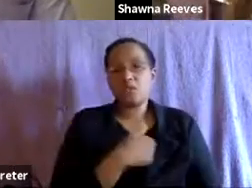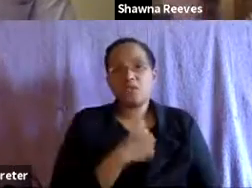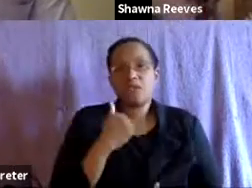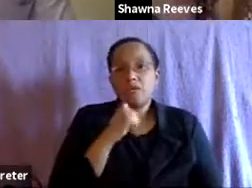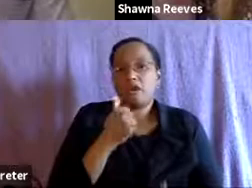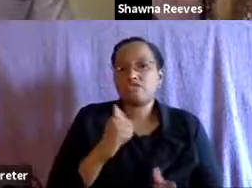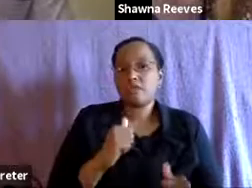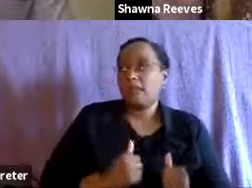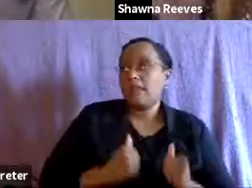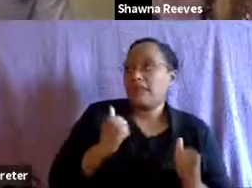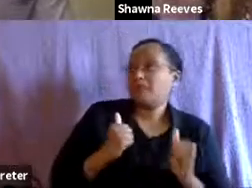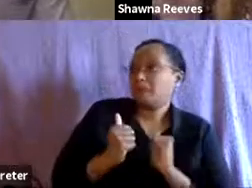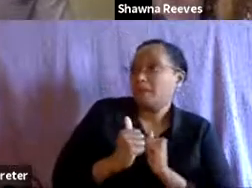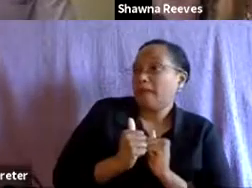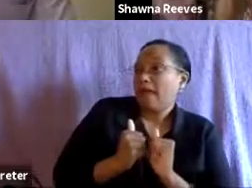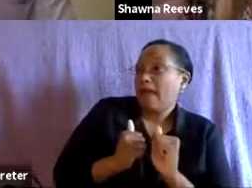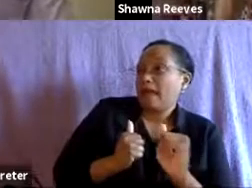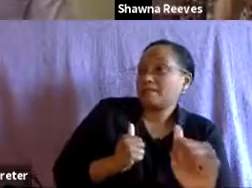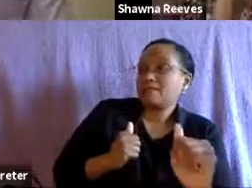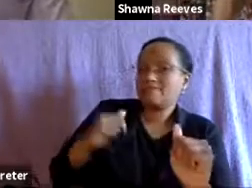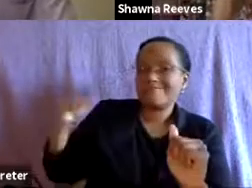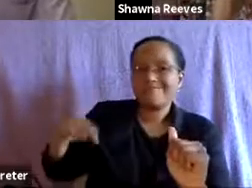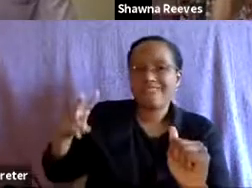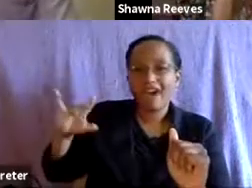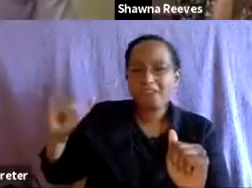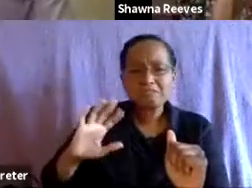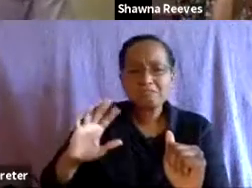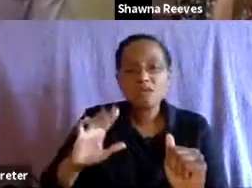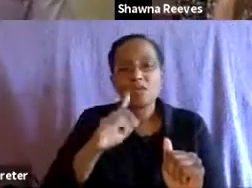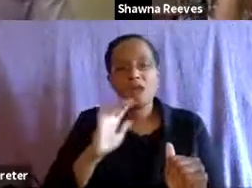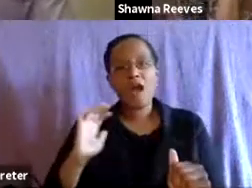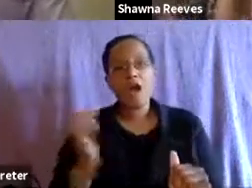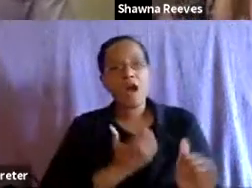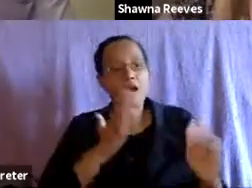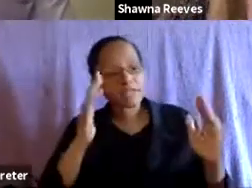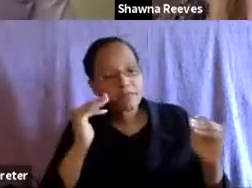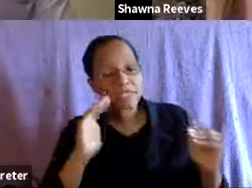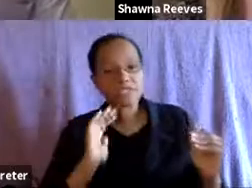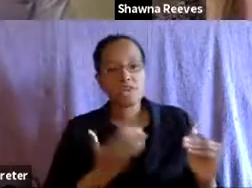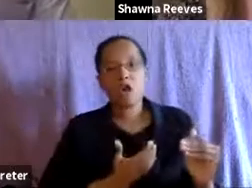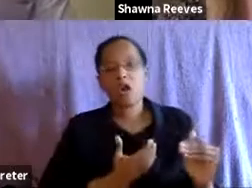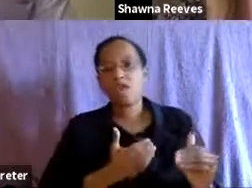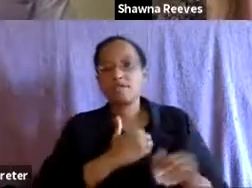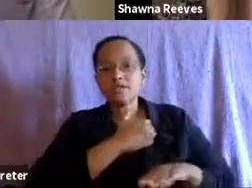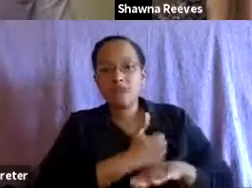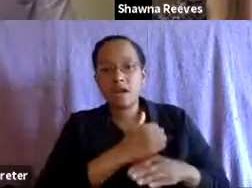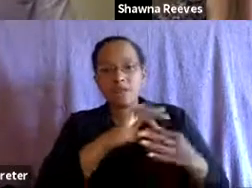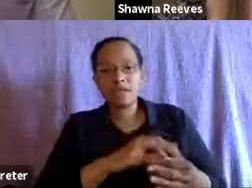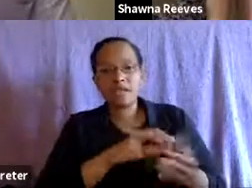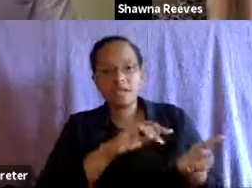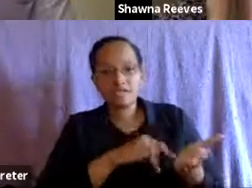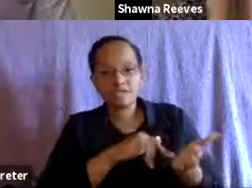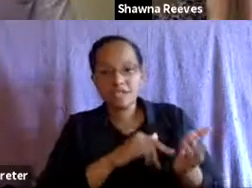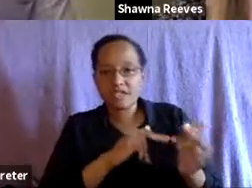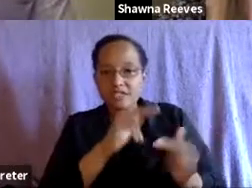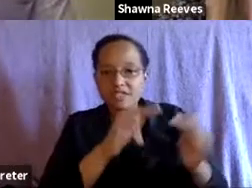probably more or less what life will be looking like rolling forward for years in nursing homes for lots of reasons. So it's not